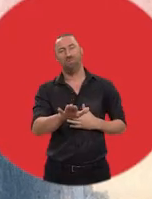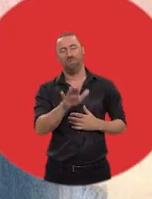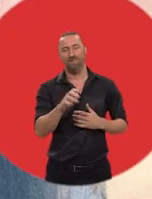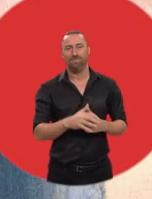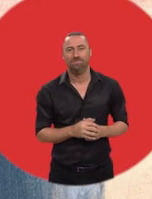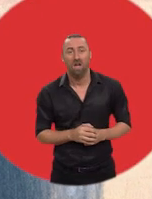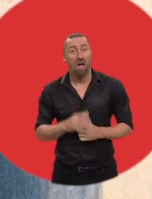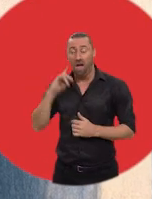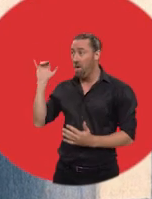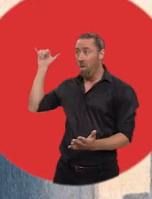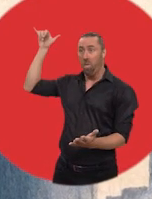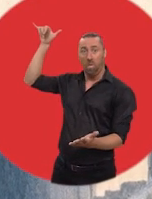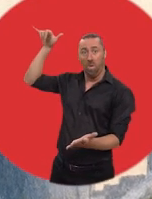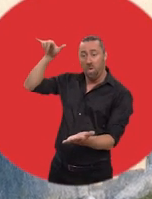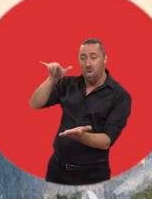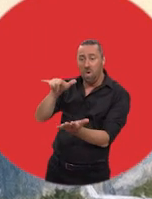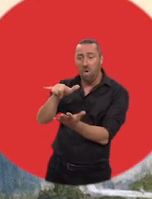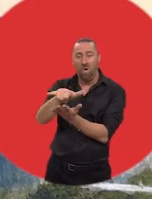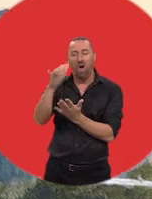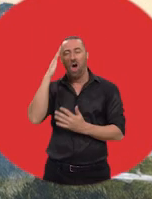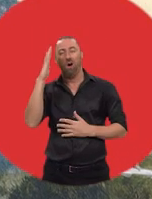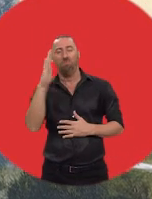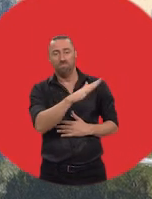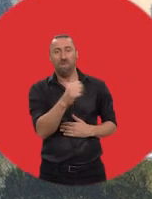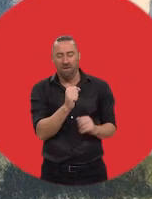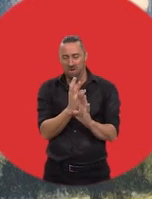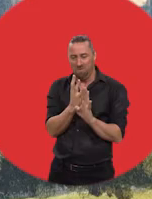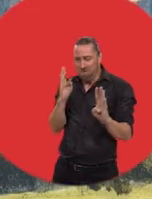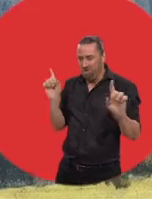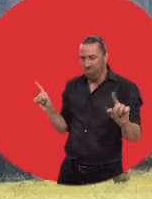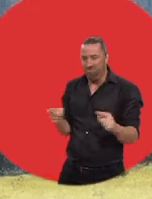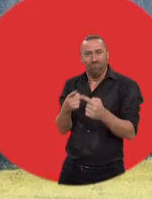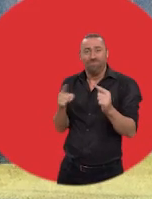A symphony at the airport for a traveller coming home.